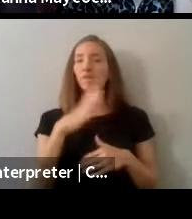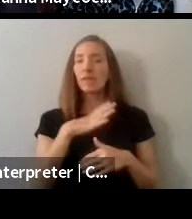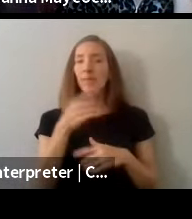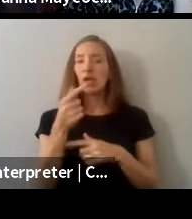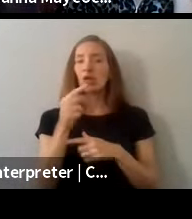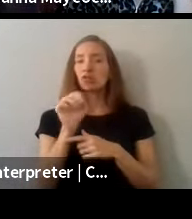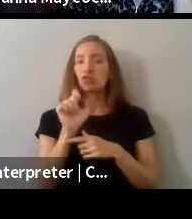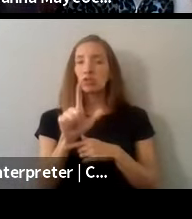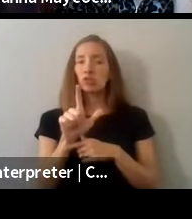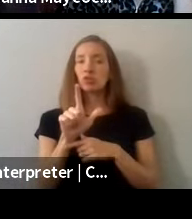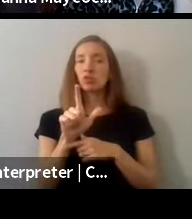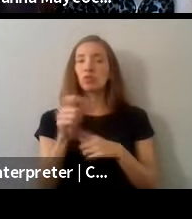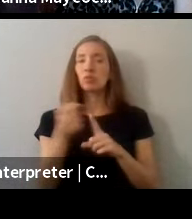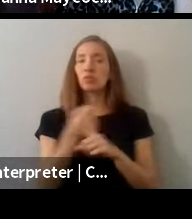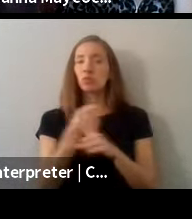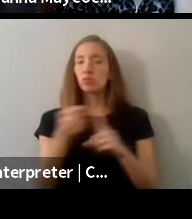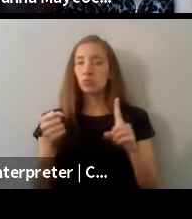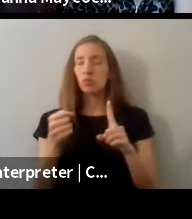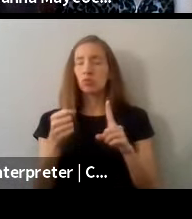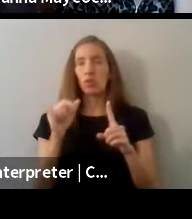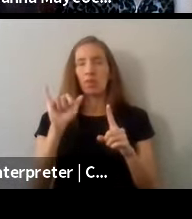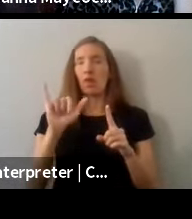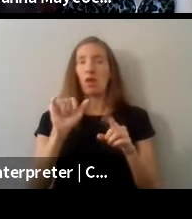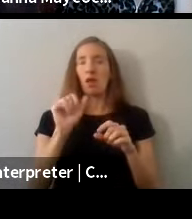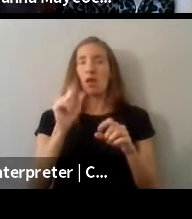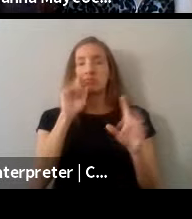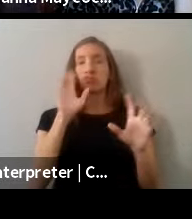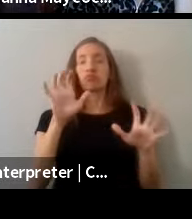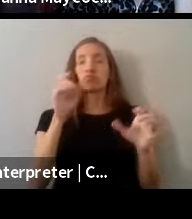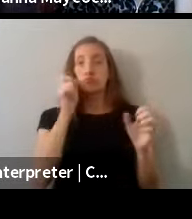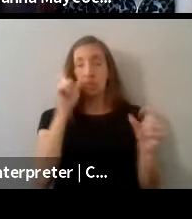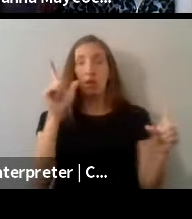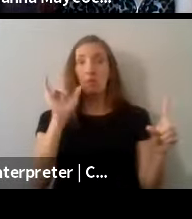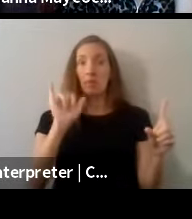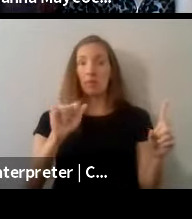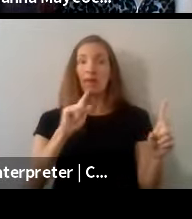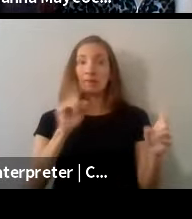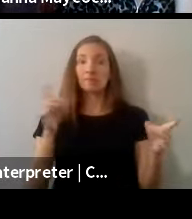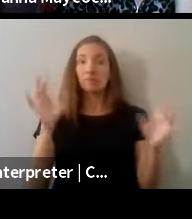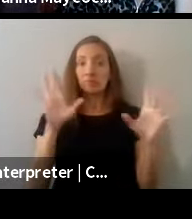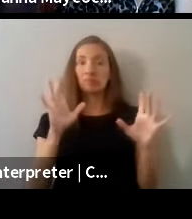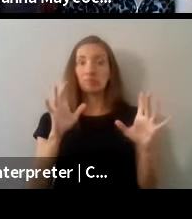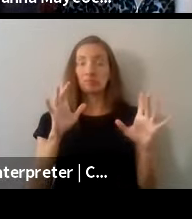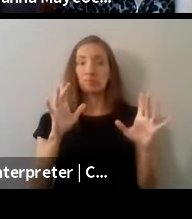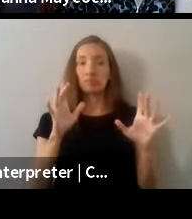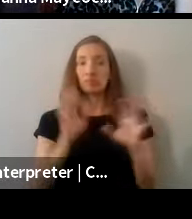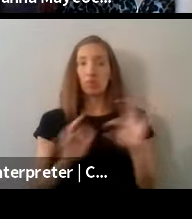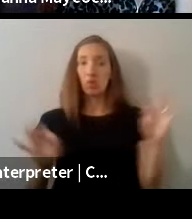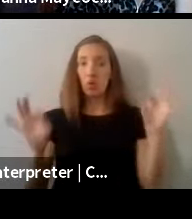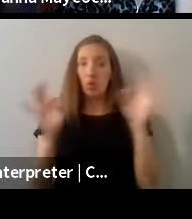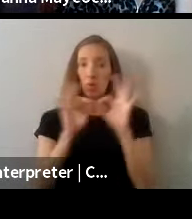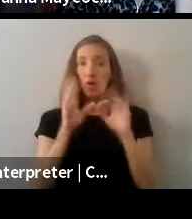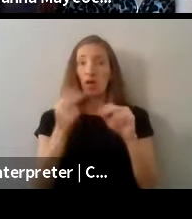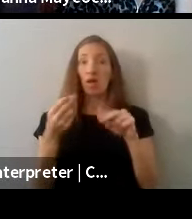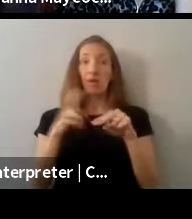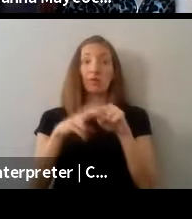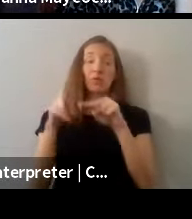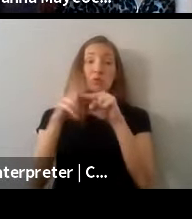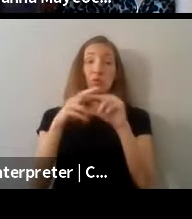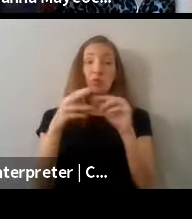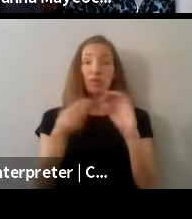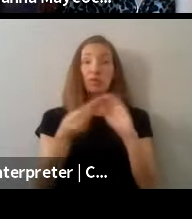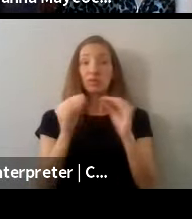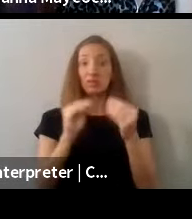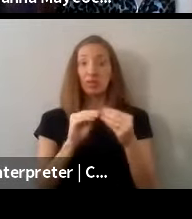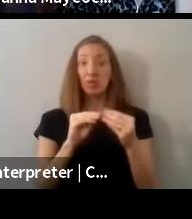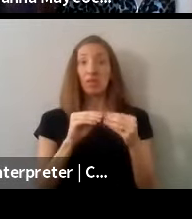up and know that there is going to be a crisis. And the crisis will involve increased numbers of FGM and what we've